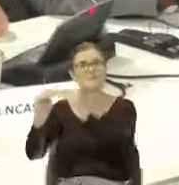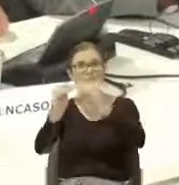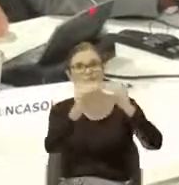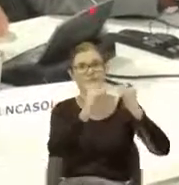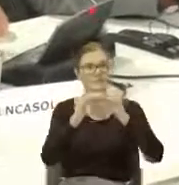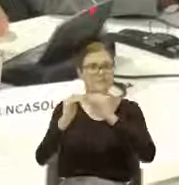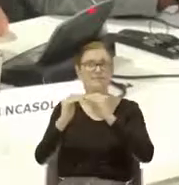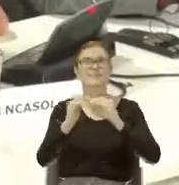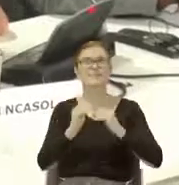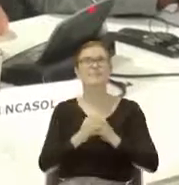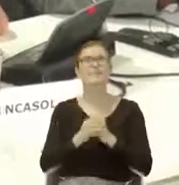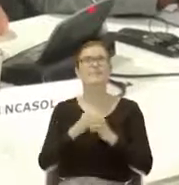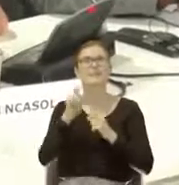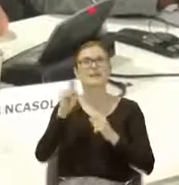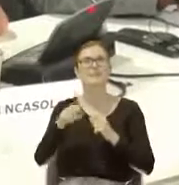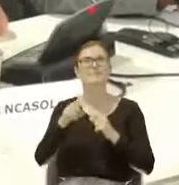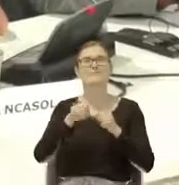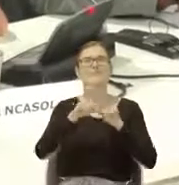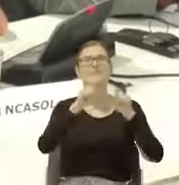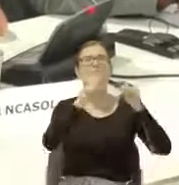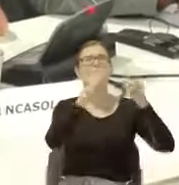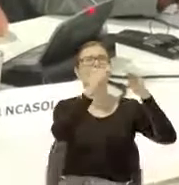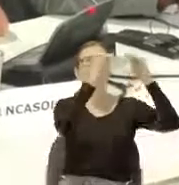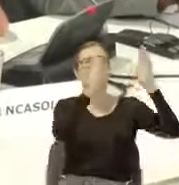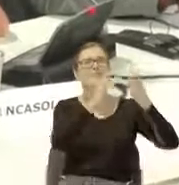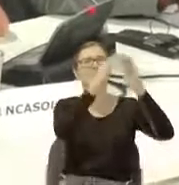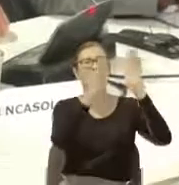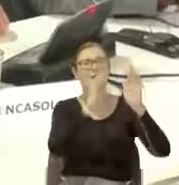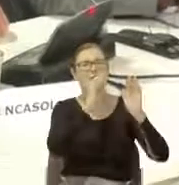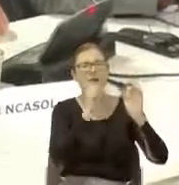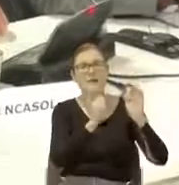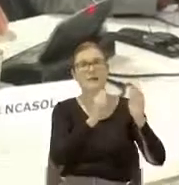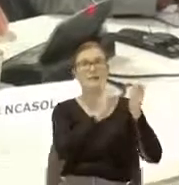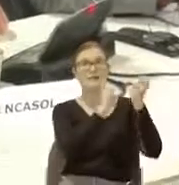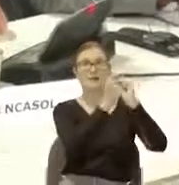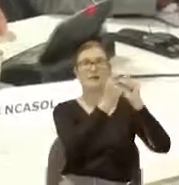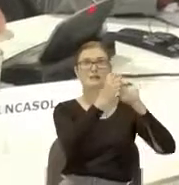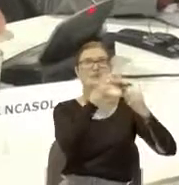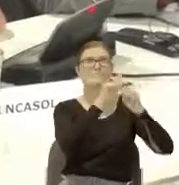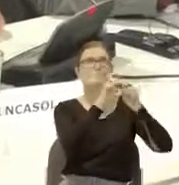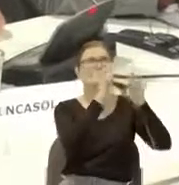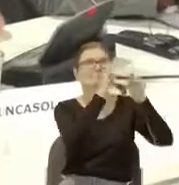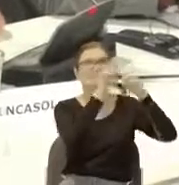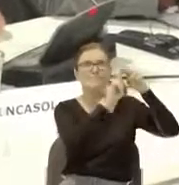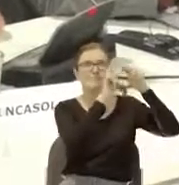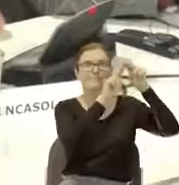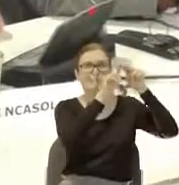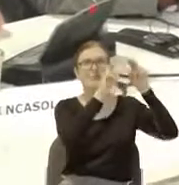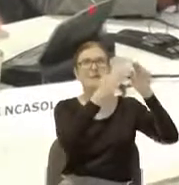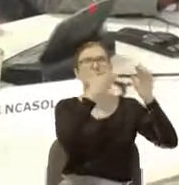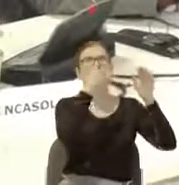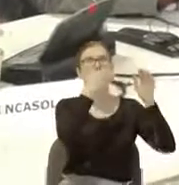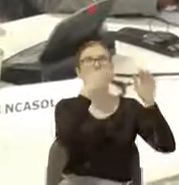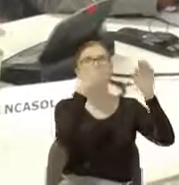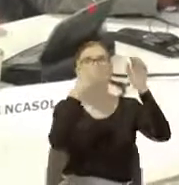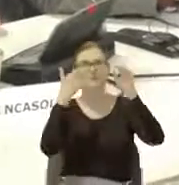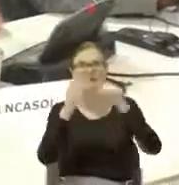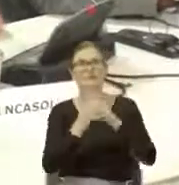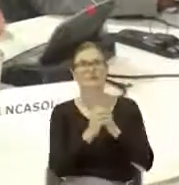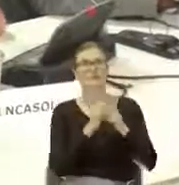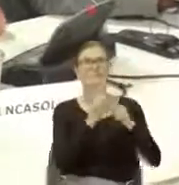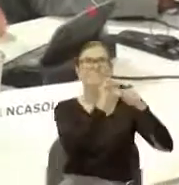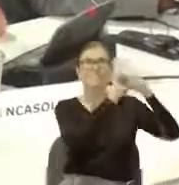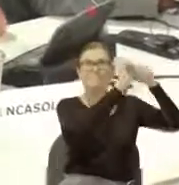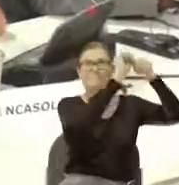buildings and recycling neighborhoods using the concept of circularity. The second and a strategic program